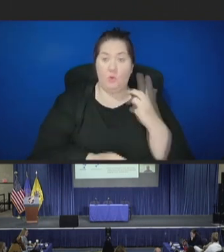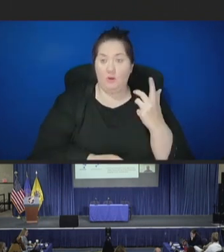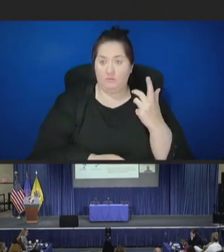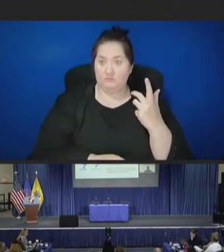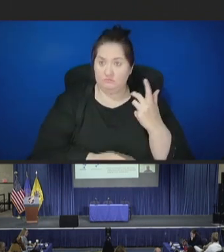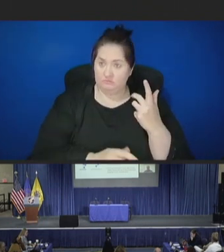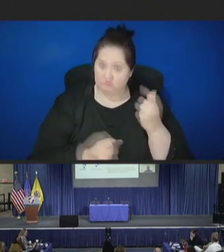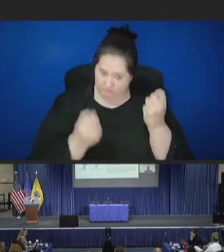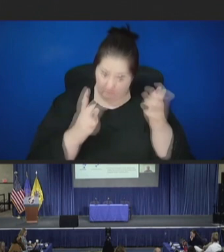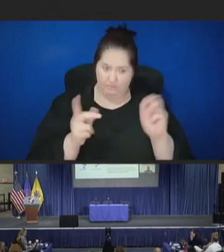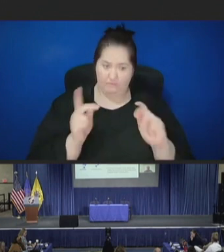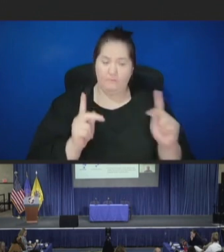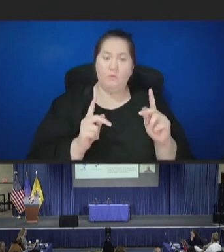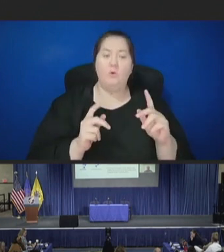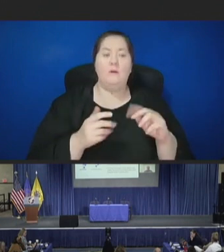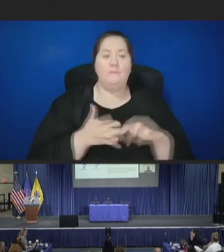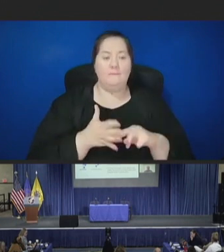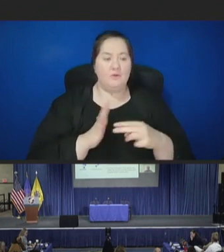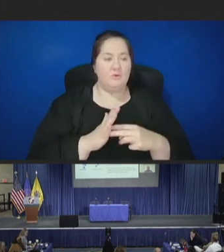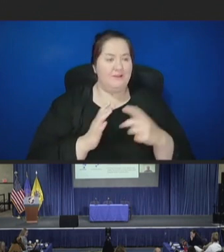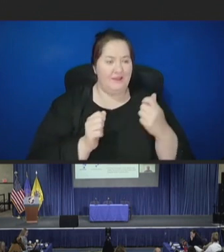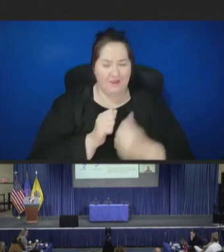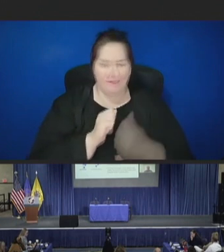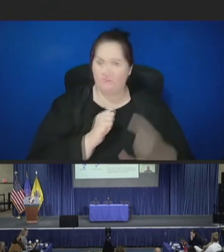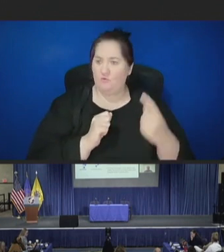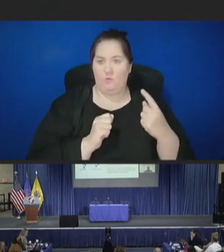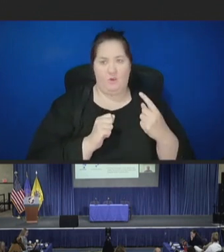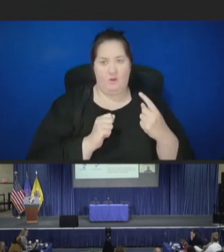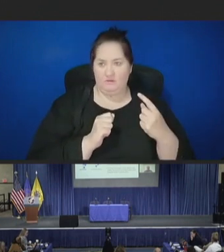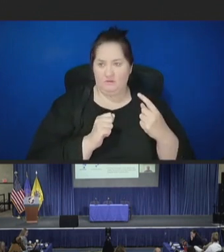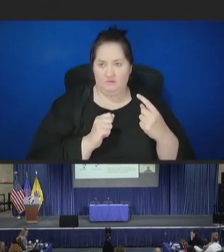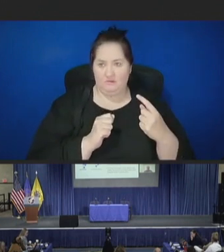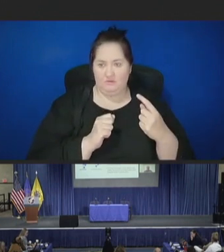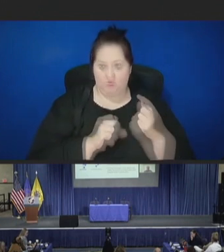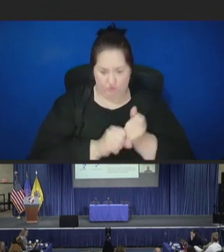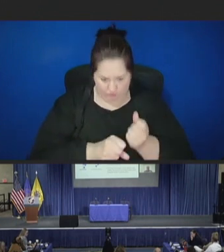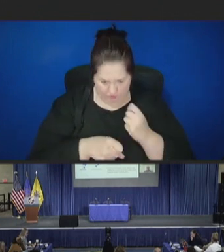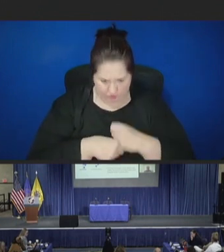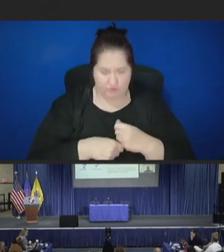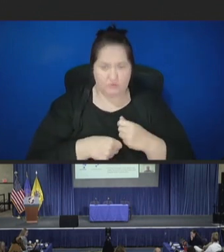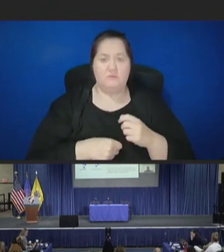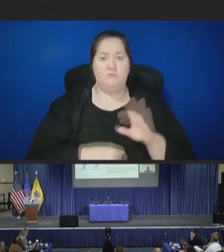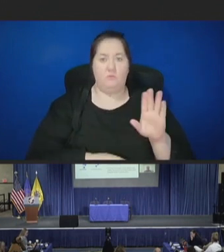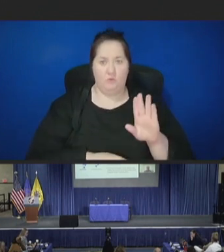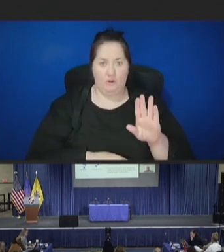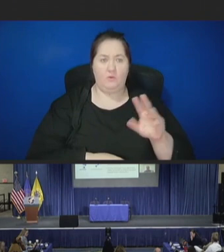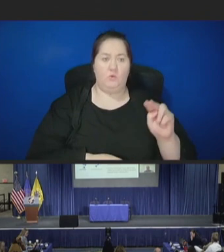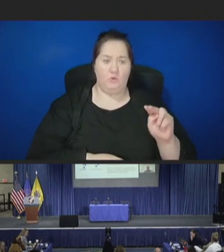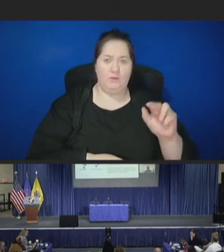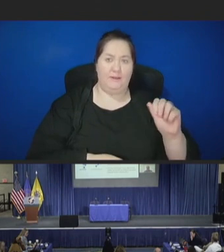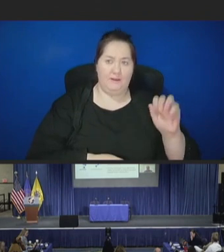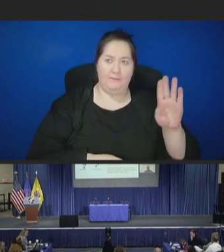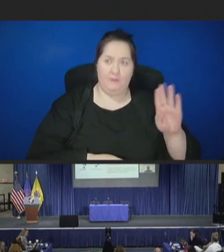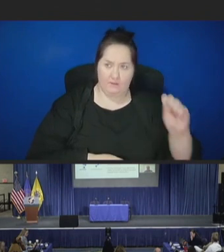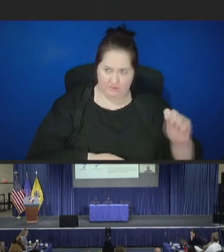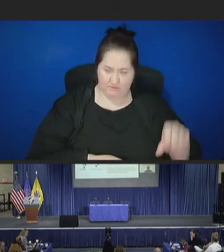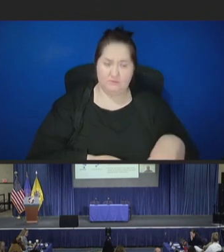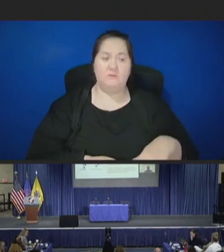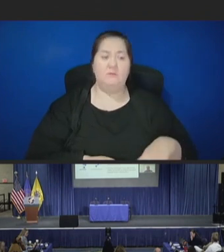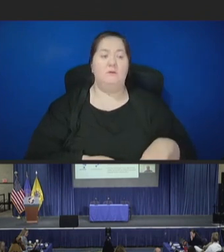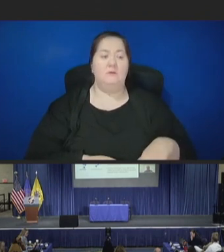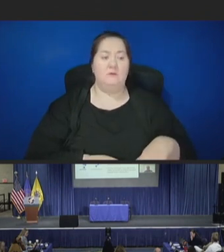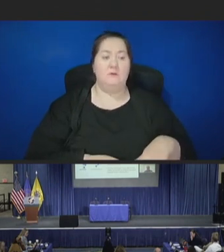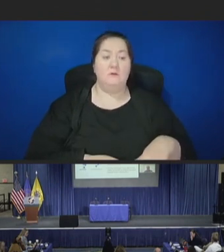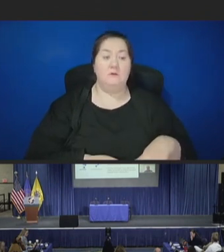people, you obviously need everybody that is vaccinated to produce broadly neutralizing antibodies, or at least a very high fraction of them. And